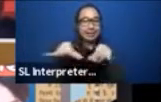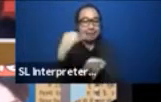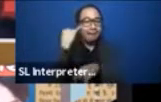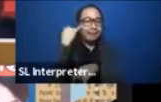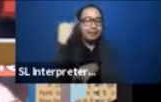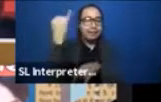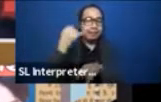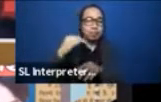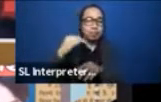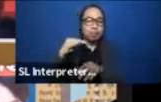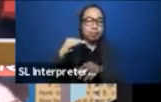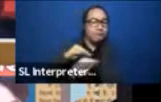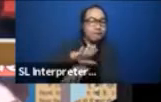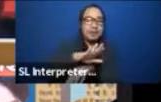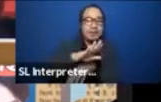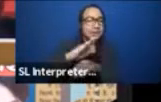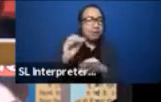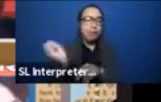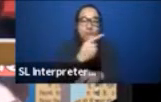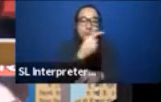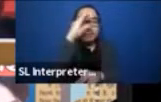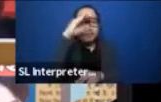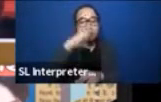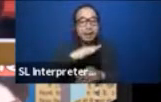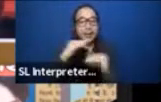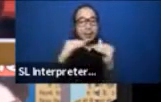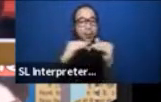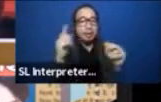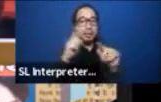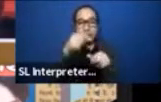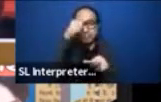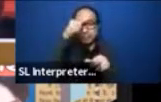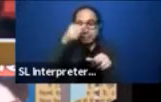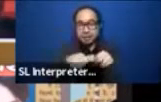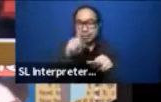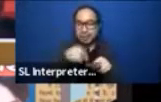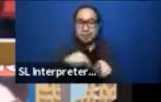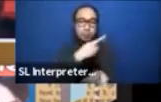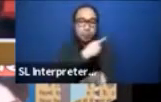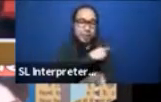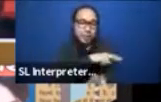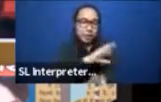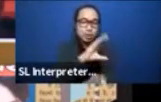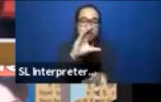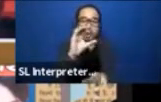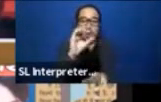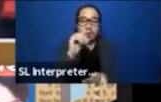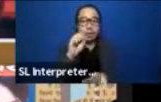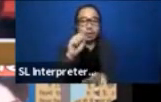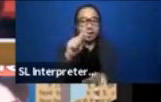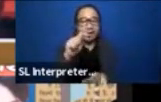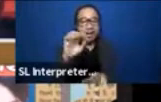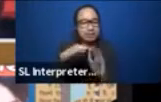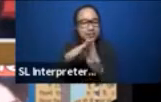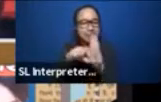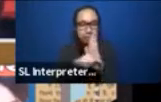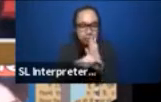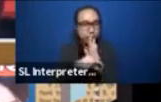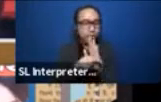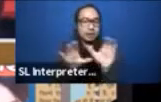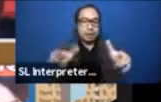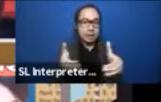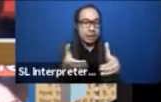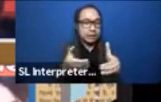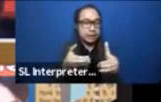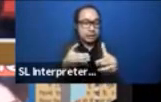equally. However, men from different caste backgrounds, different religious background are probably and evidently following different